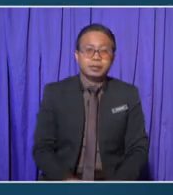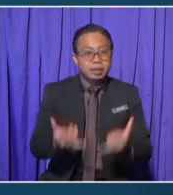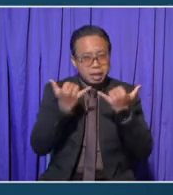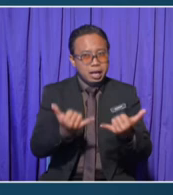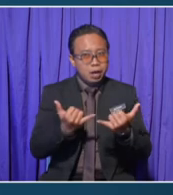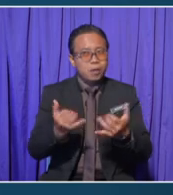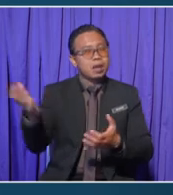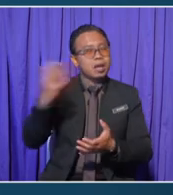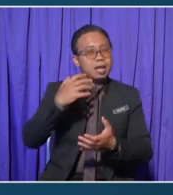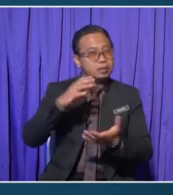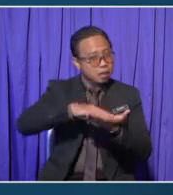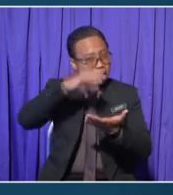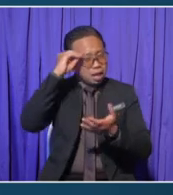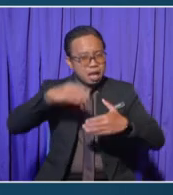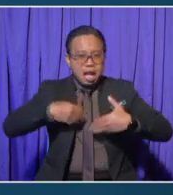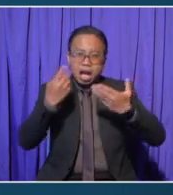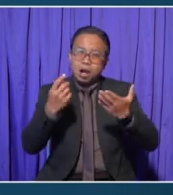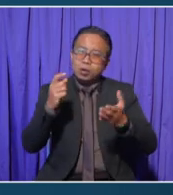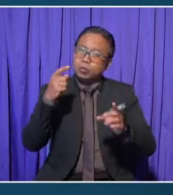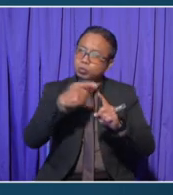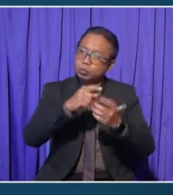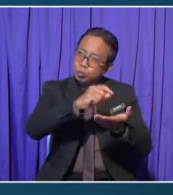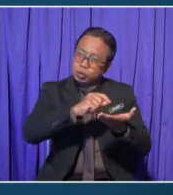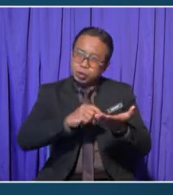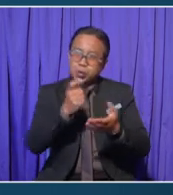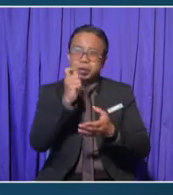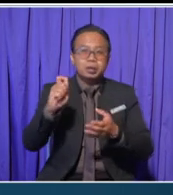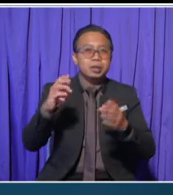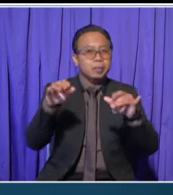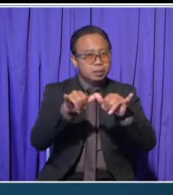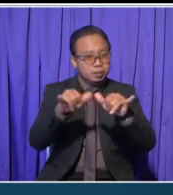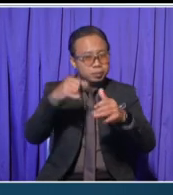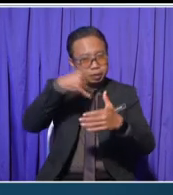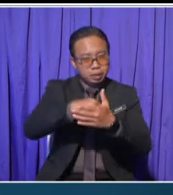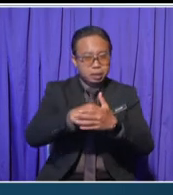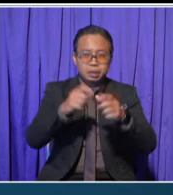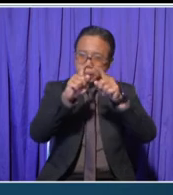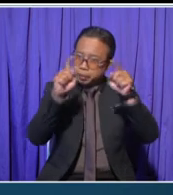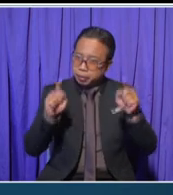Now, let's learn how to record the measurement in a table.